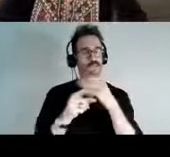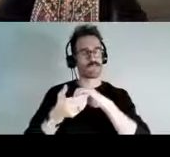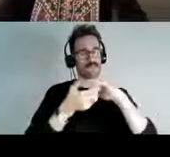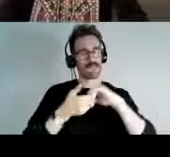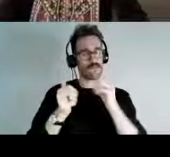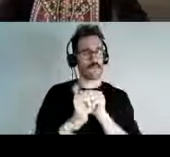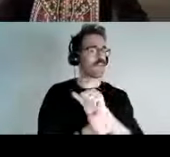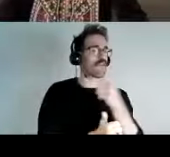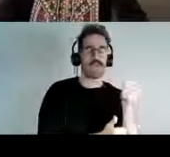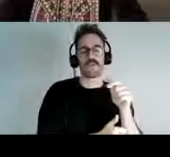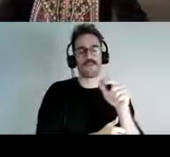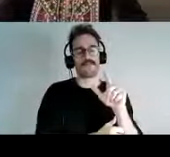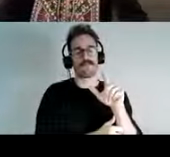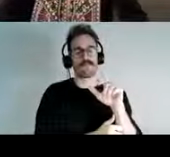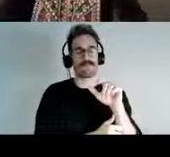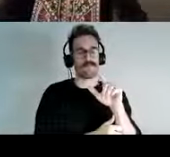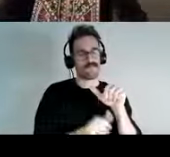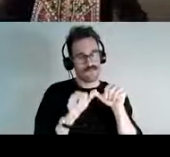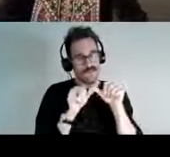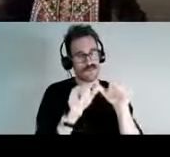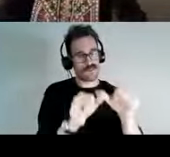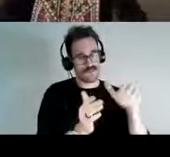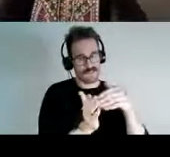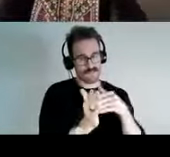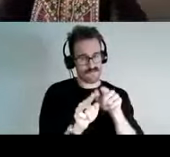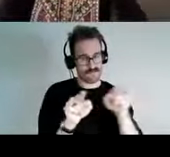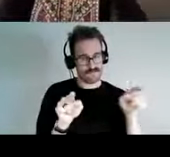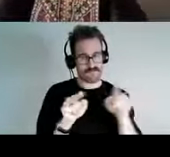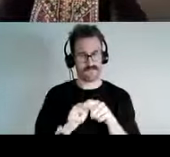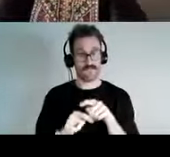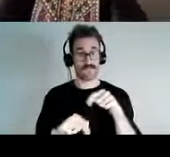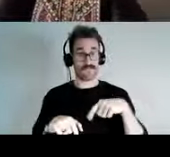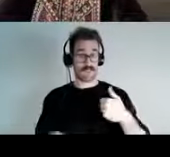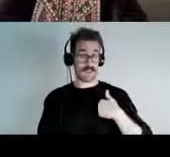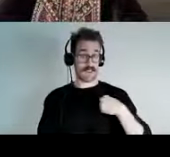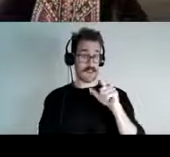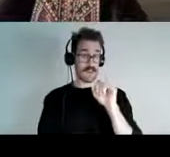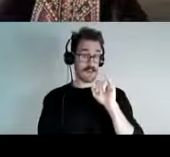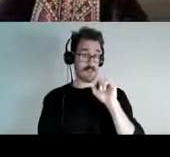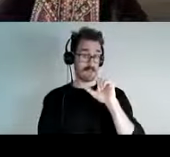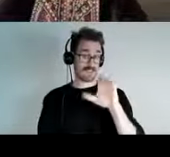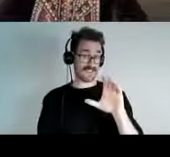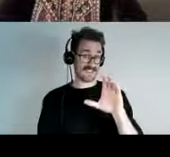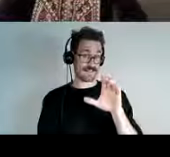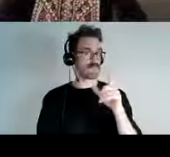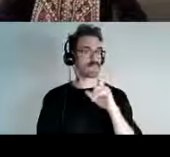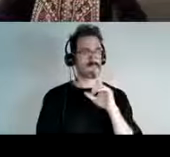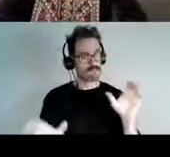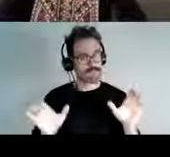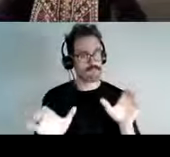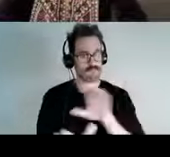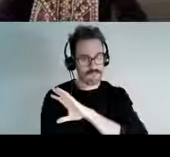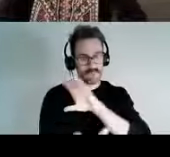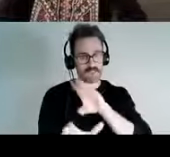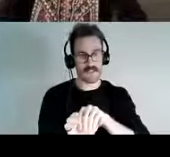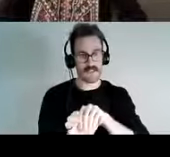centres. Since 2015, the International Longevity Centre of Canada has been actively engaged in the work at the United